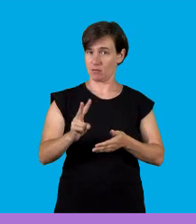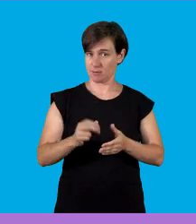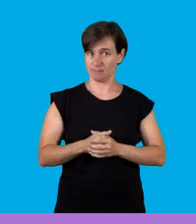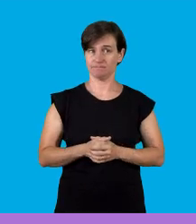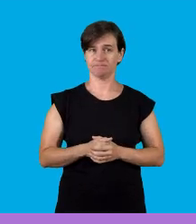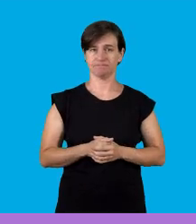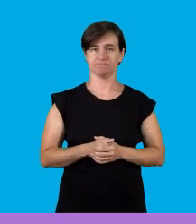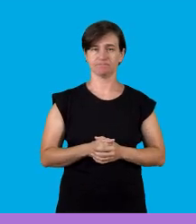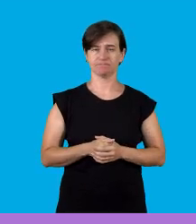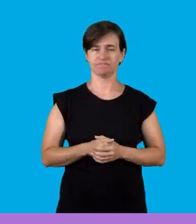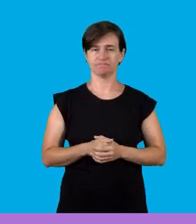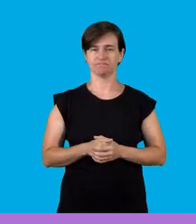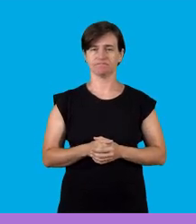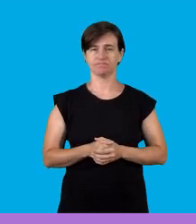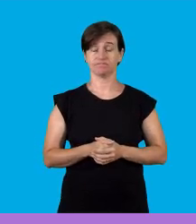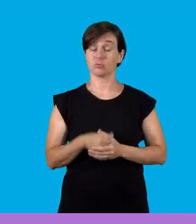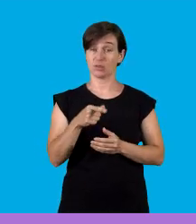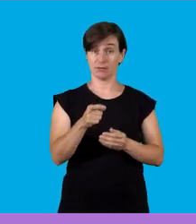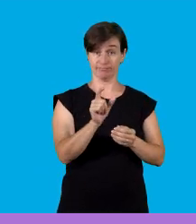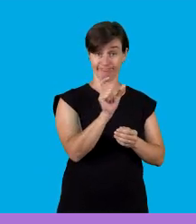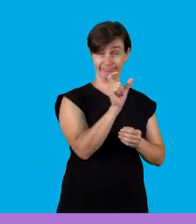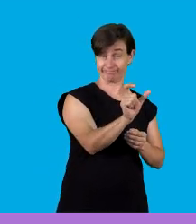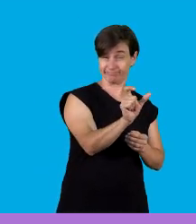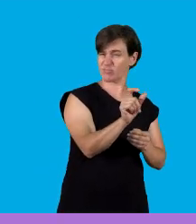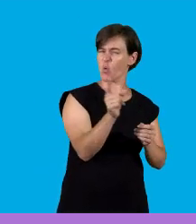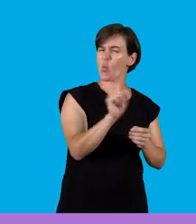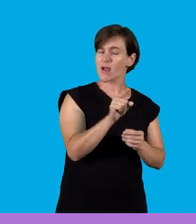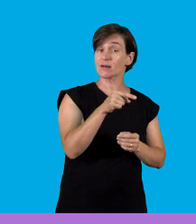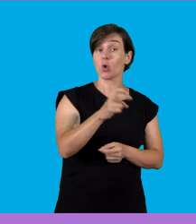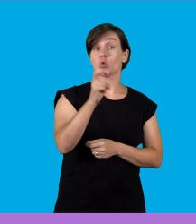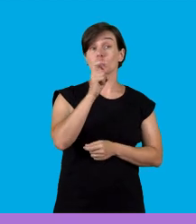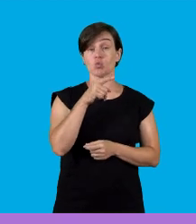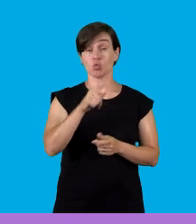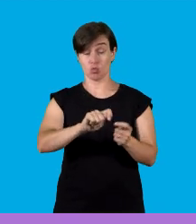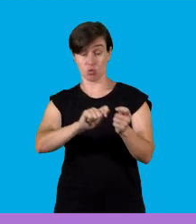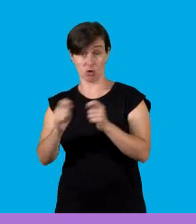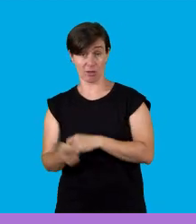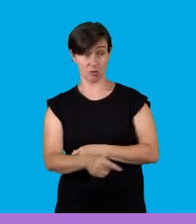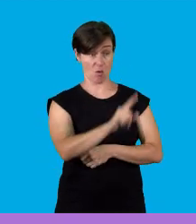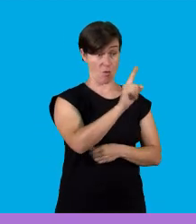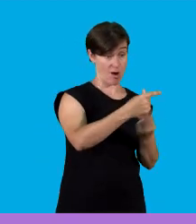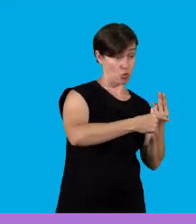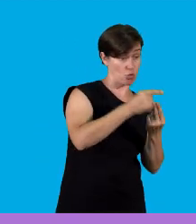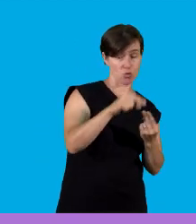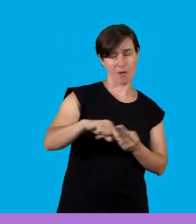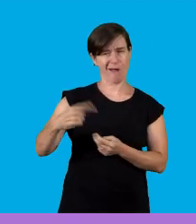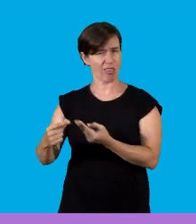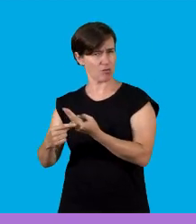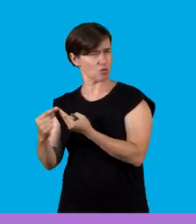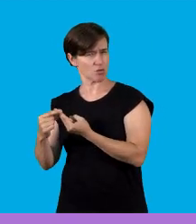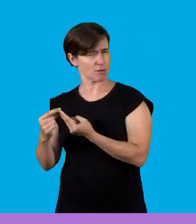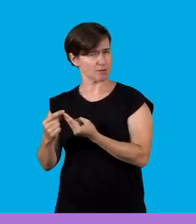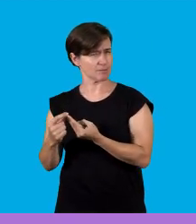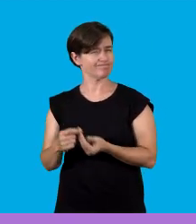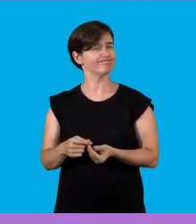correct answer. Now let's see what it's about. So I'm saying, what is used to change one unit into